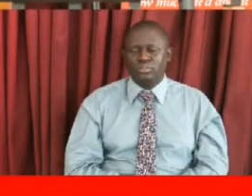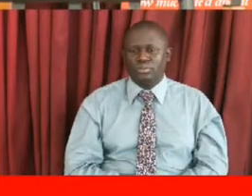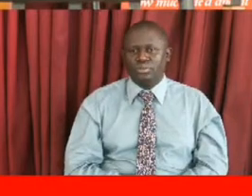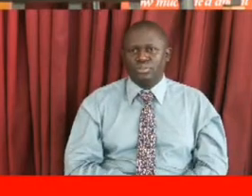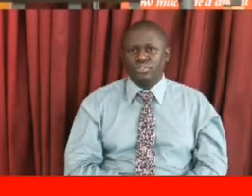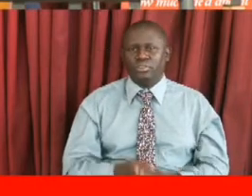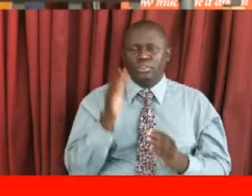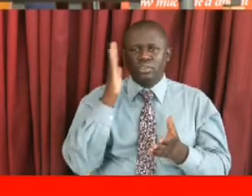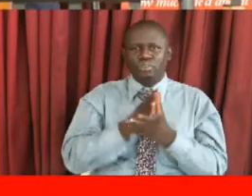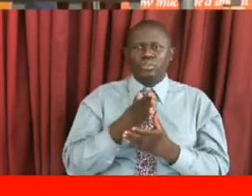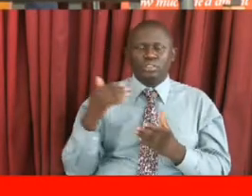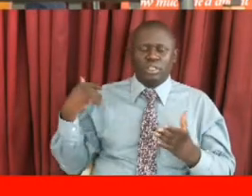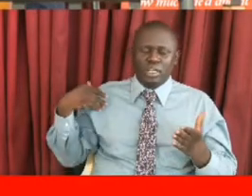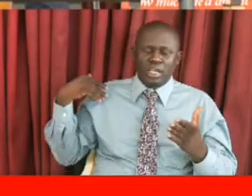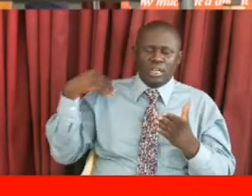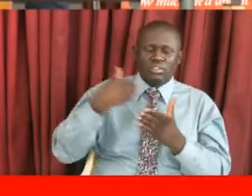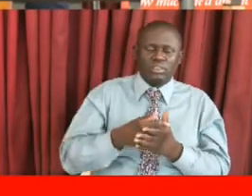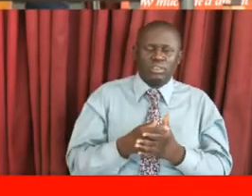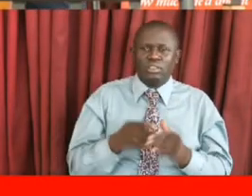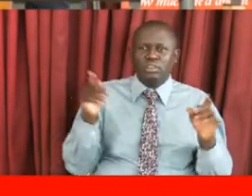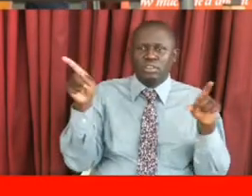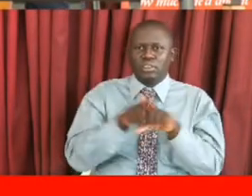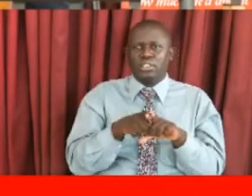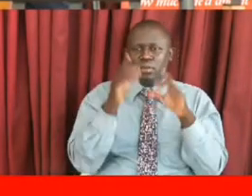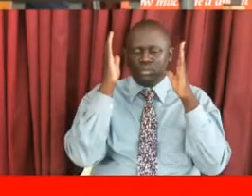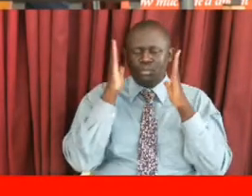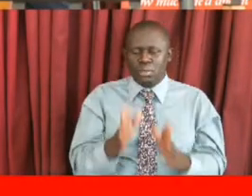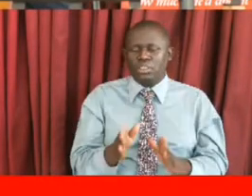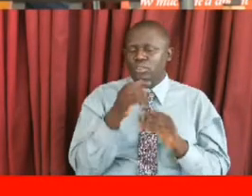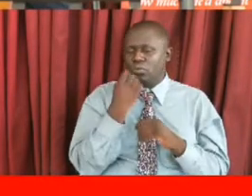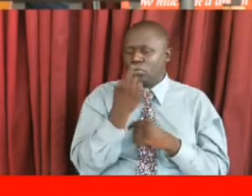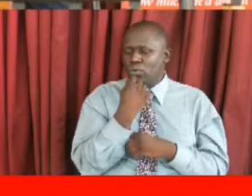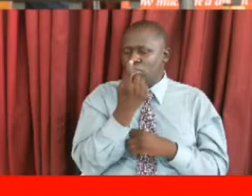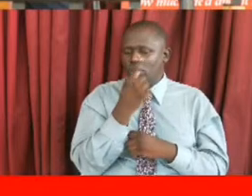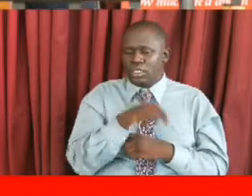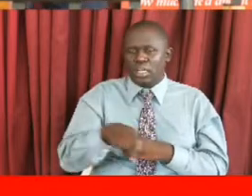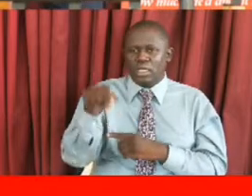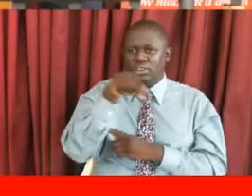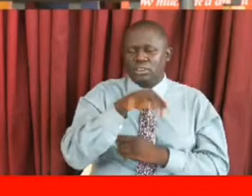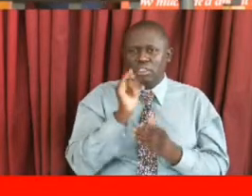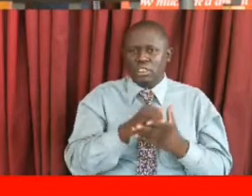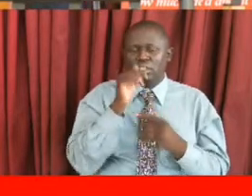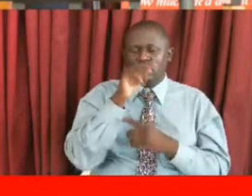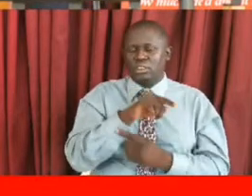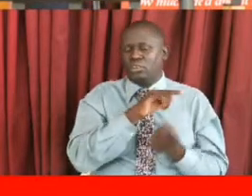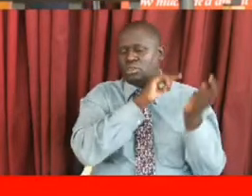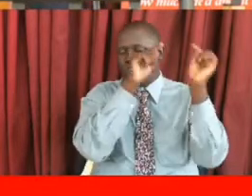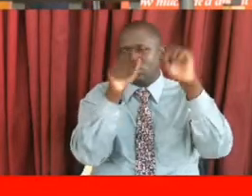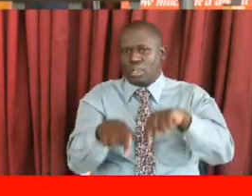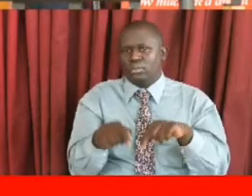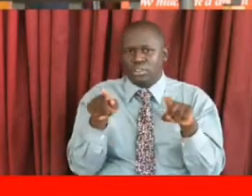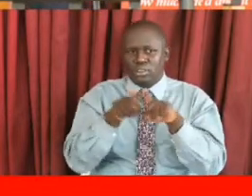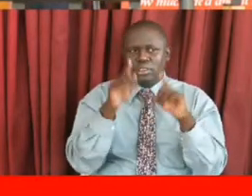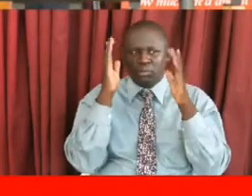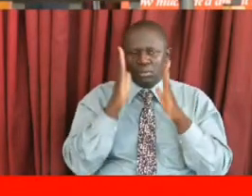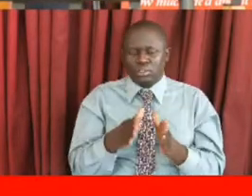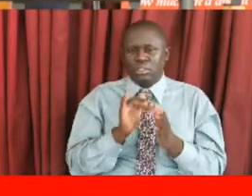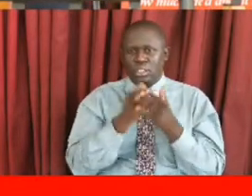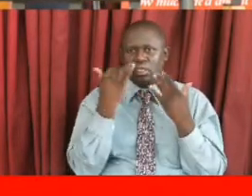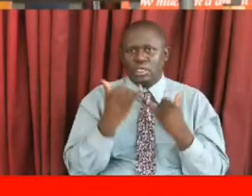arrived the same one who told us he's going to come is the same one now telling